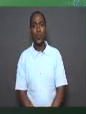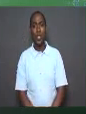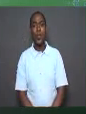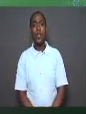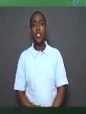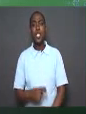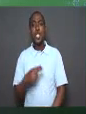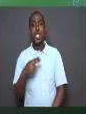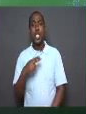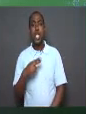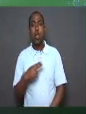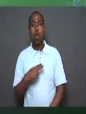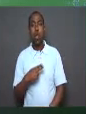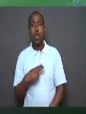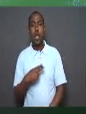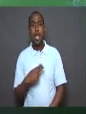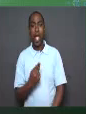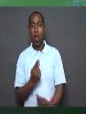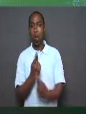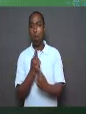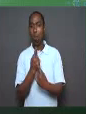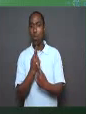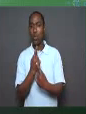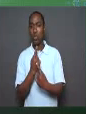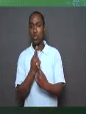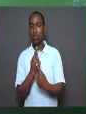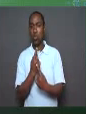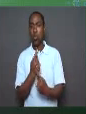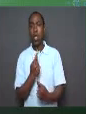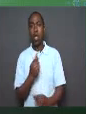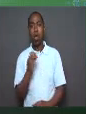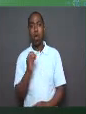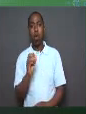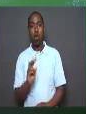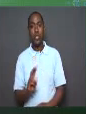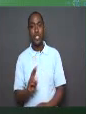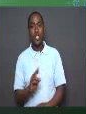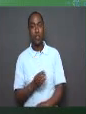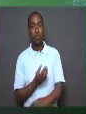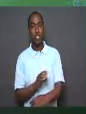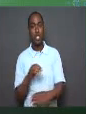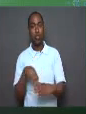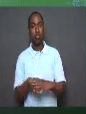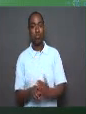Hemoglobin is a protein which transports oxygen in cells.